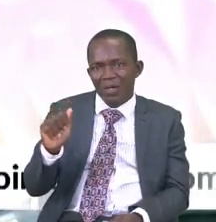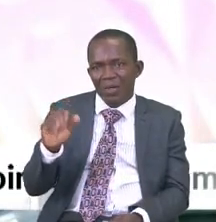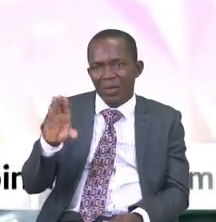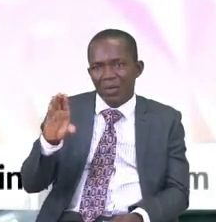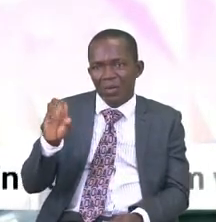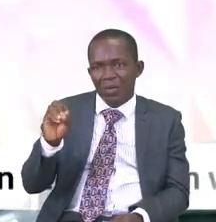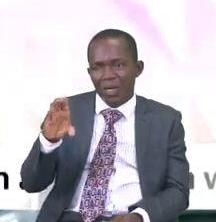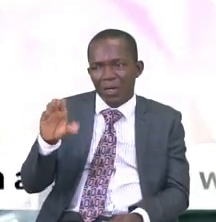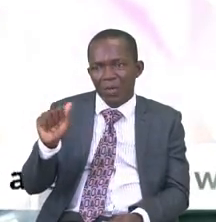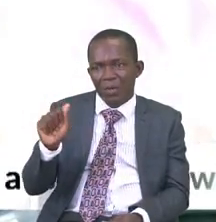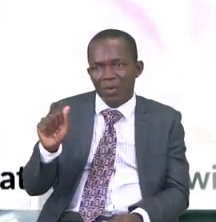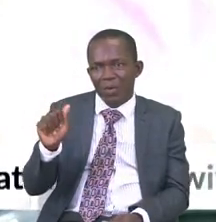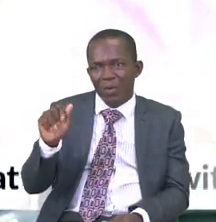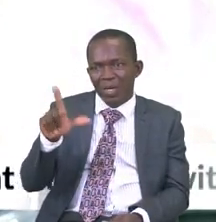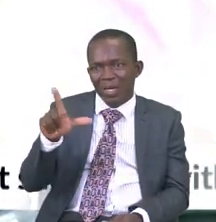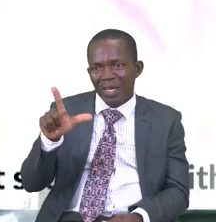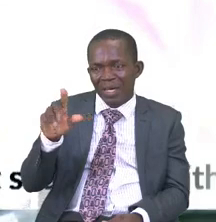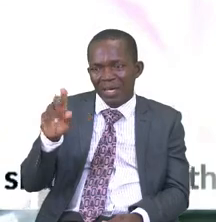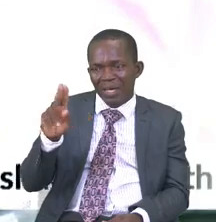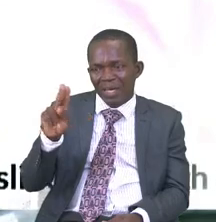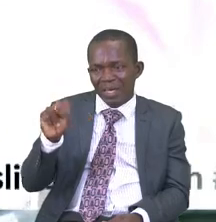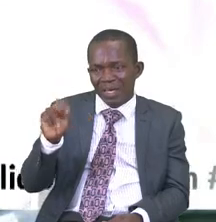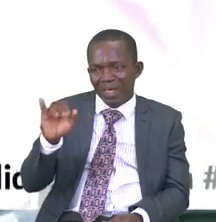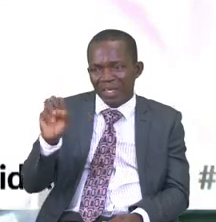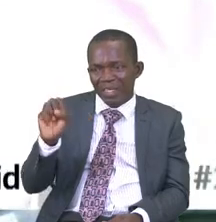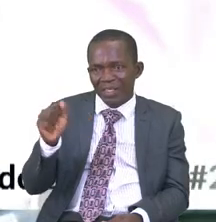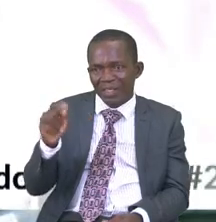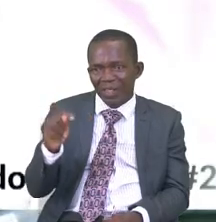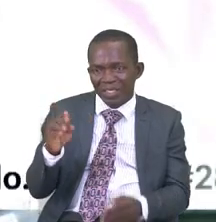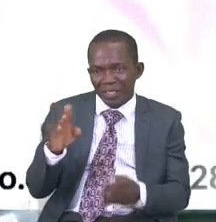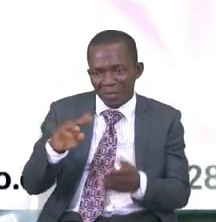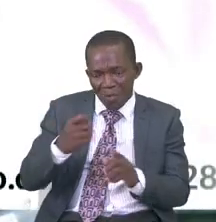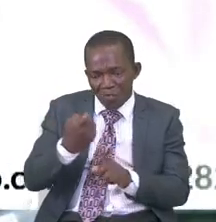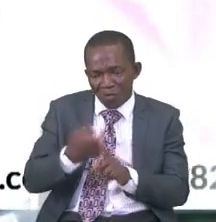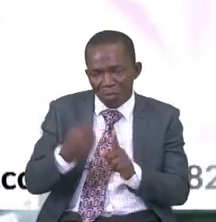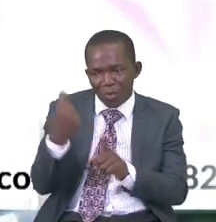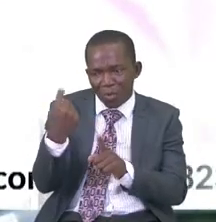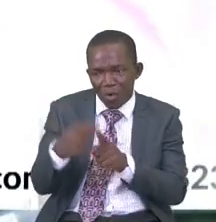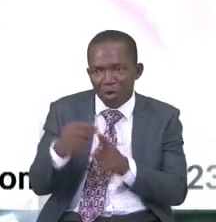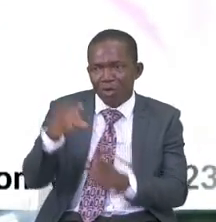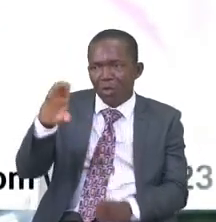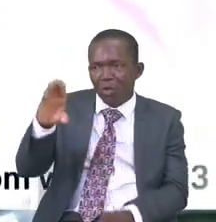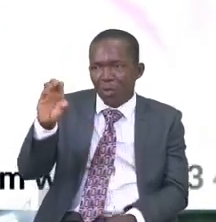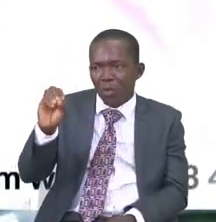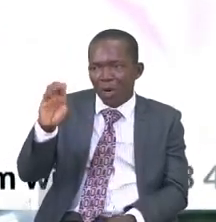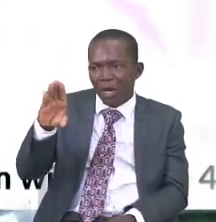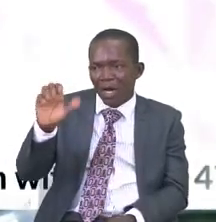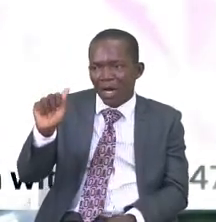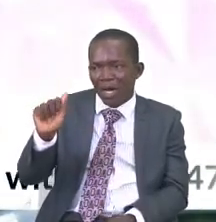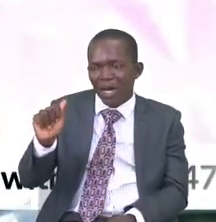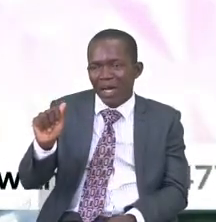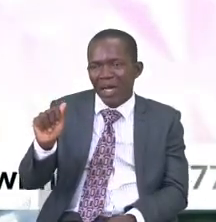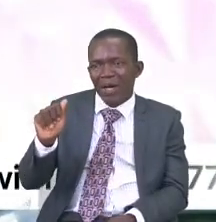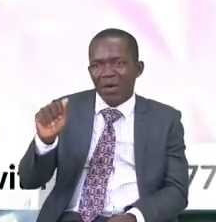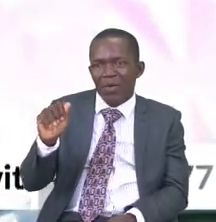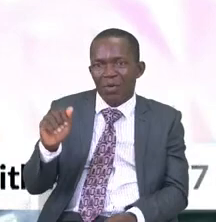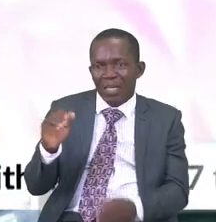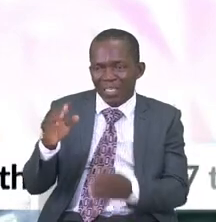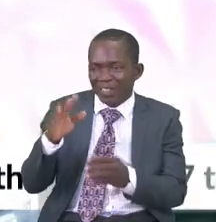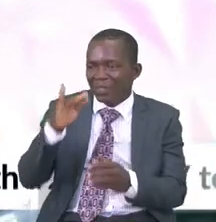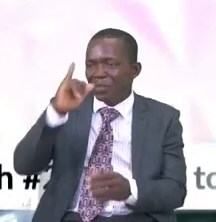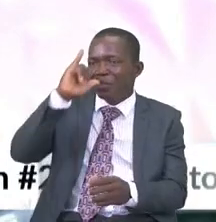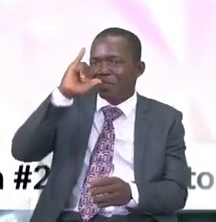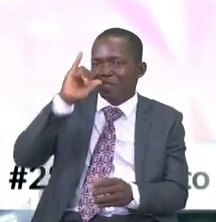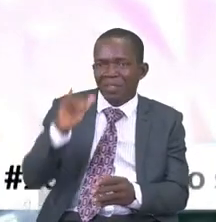Coca-colonization. That is, you are familiar with Coca-Cola. And you're familiar with colonization. It's not a word that we like